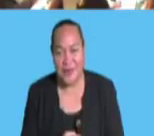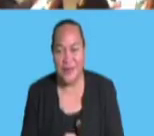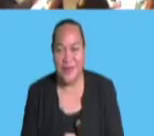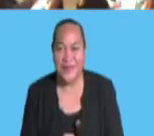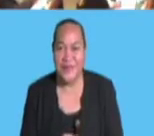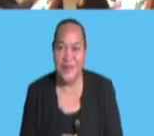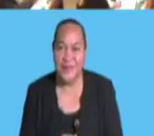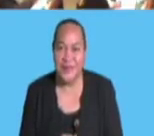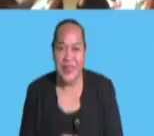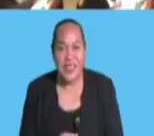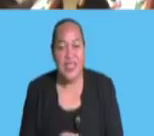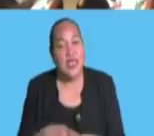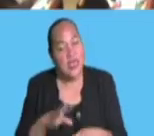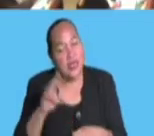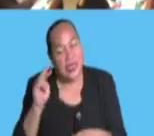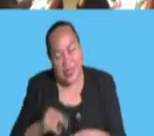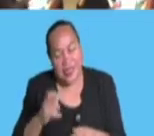Well, it behooves us to move on.